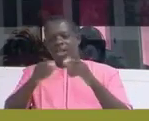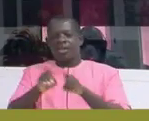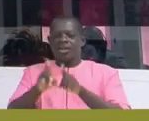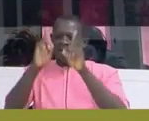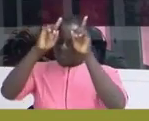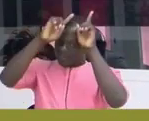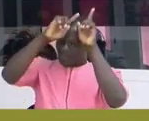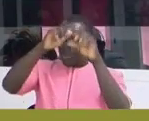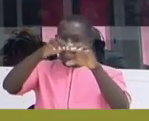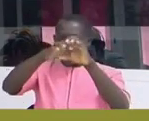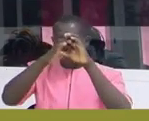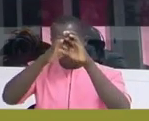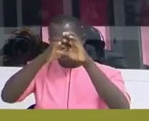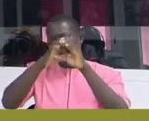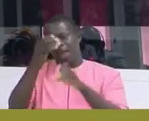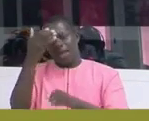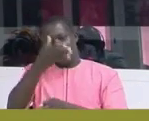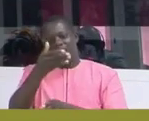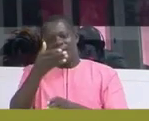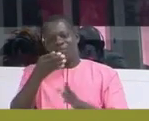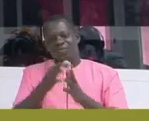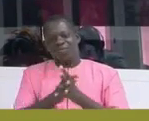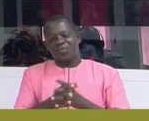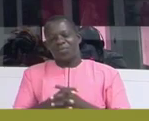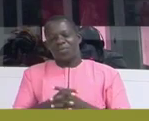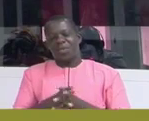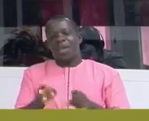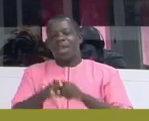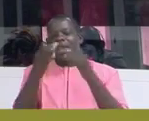We brew a tire and we chopped